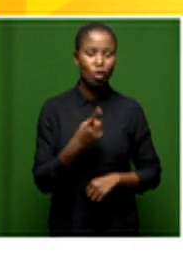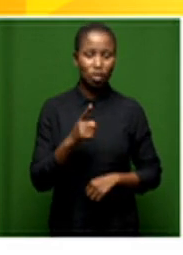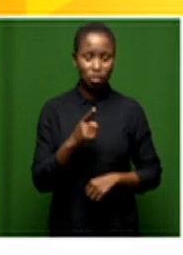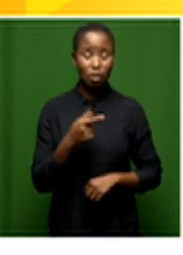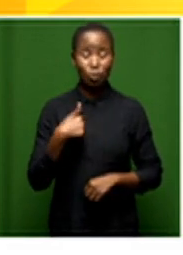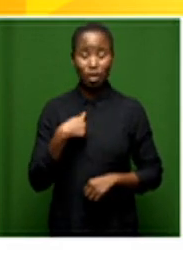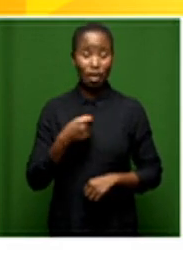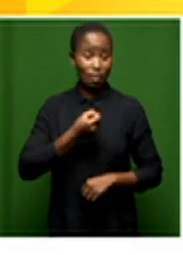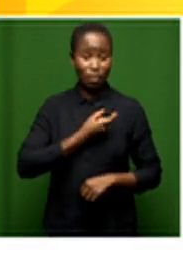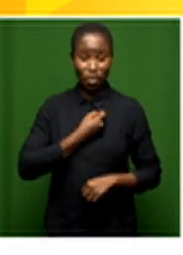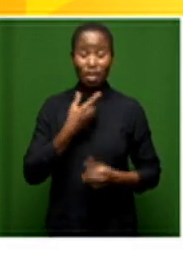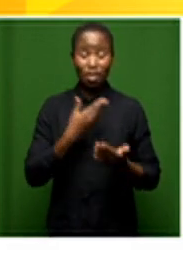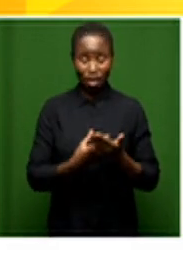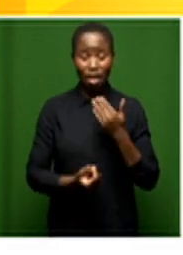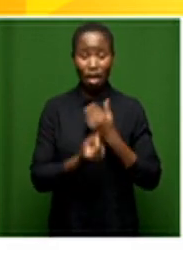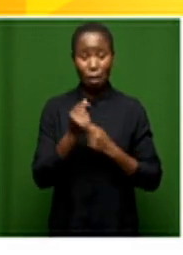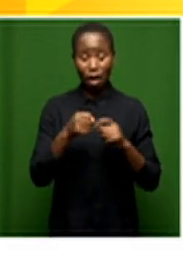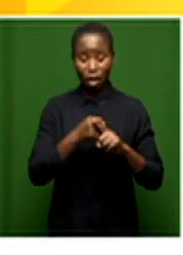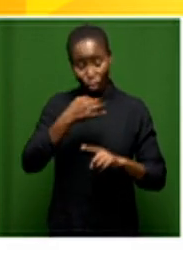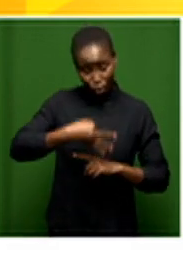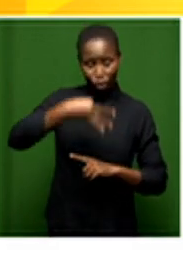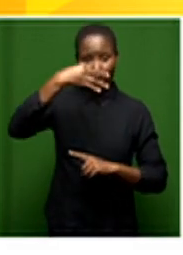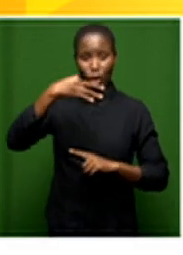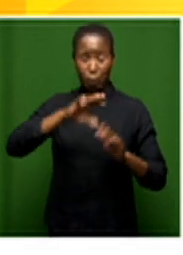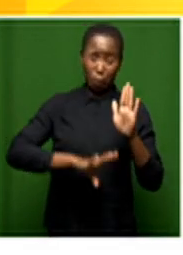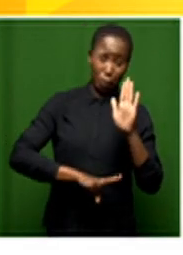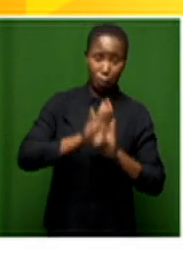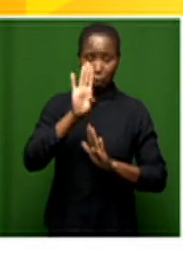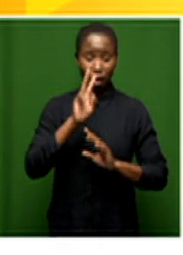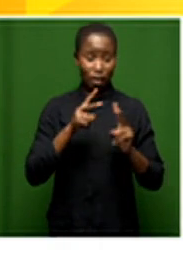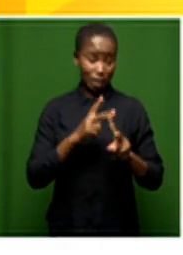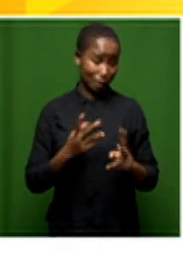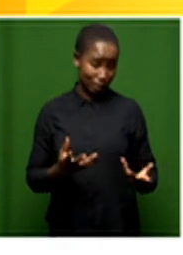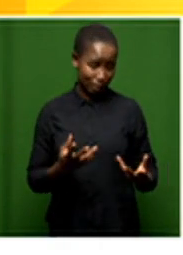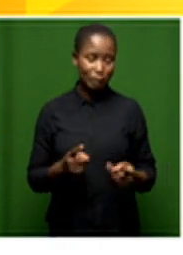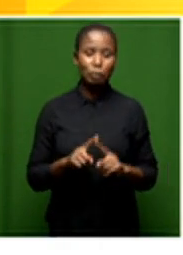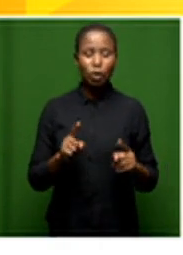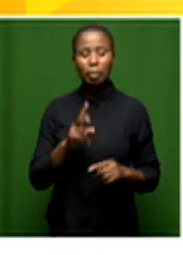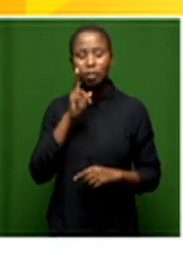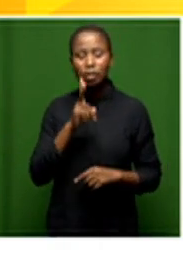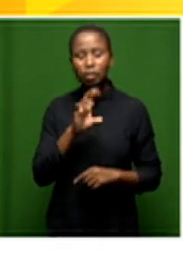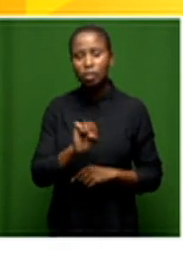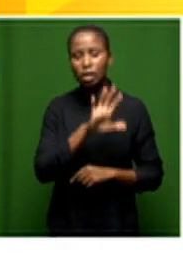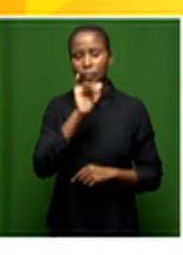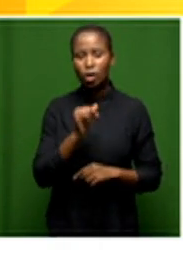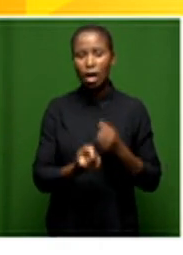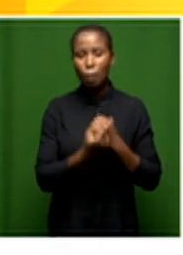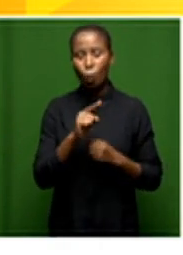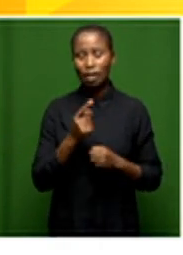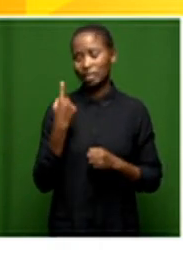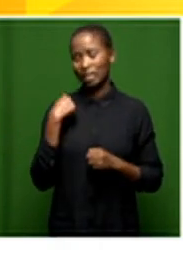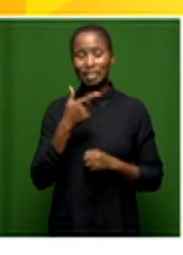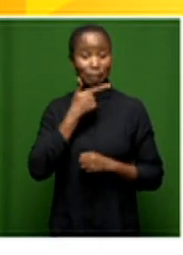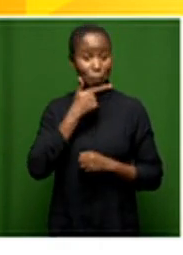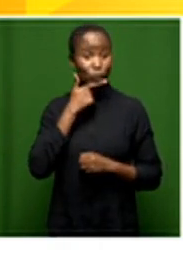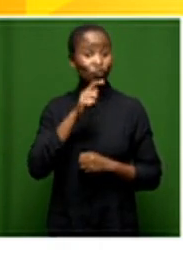wave. So let's talk about that, because obviously what we saw happening in South Africa in December, we certainly don't want to